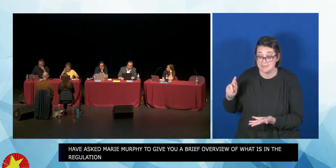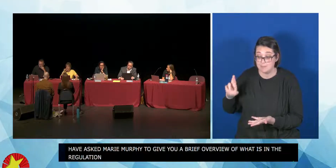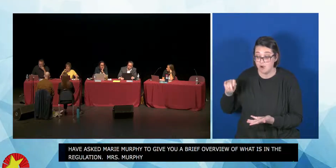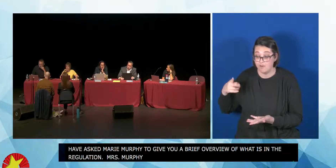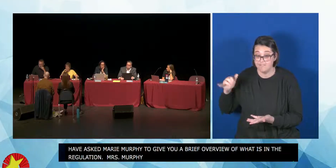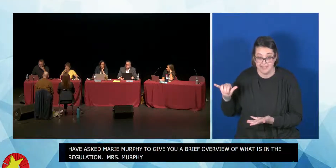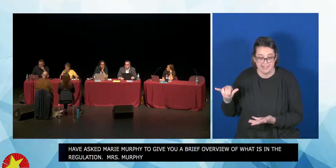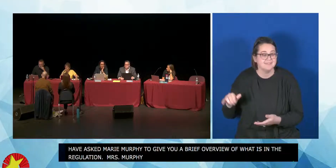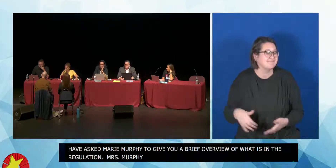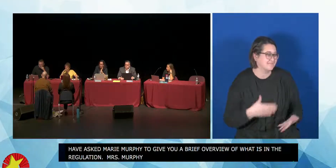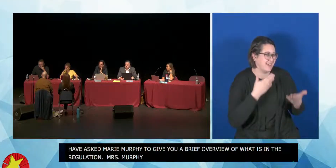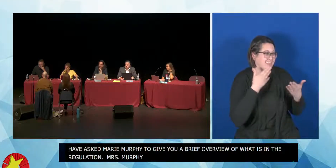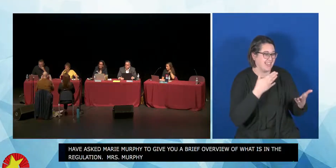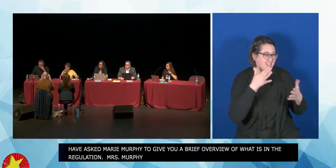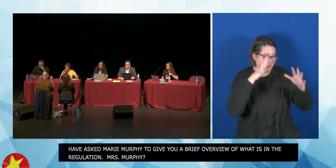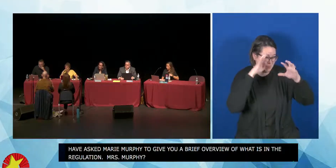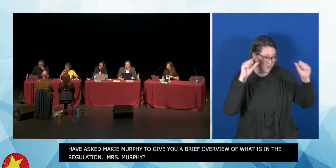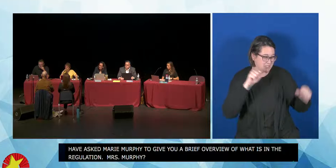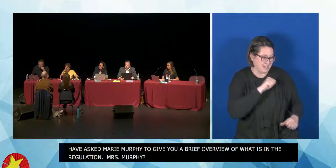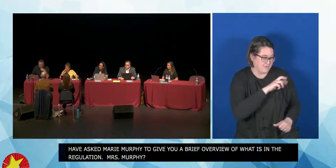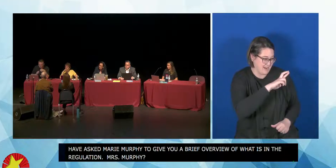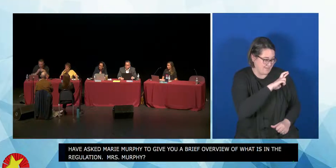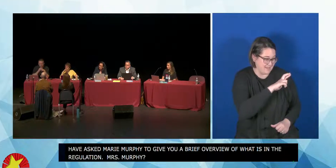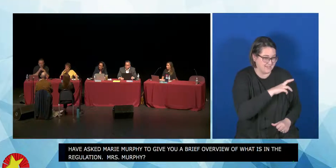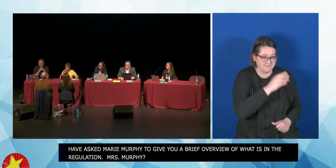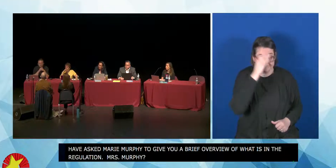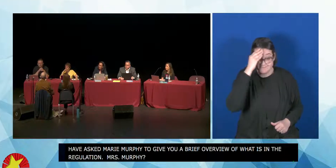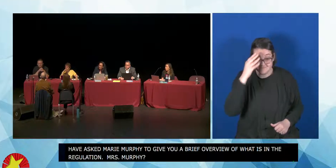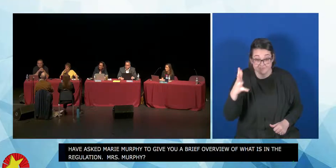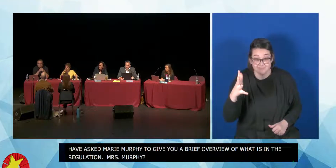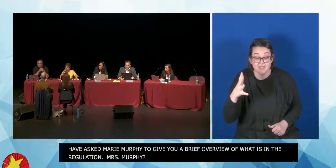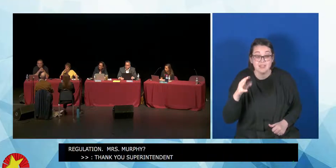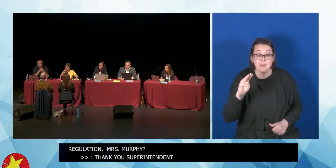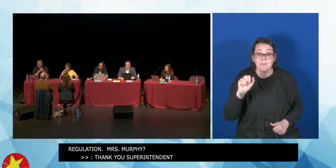Thank you, Superintendent Reichman. For the record, Maria Murphy,